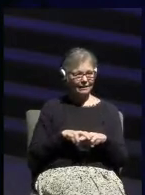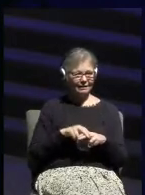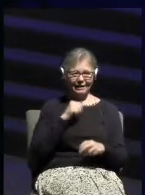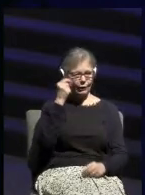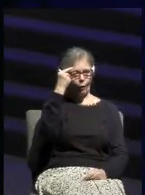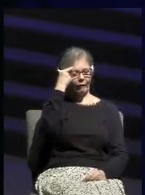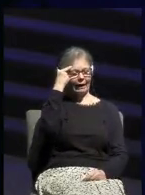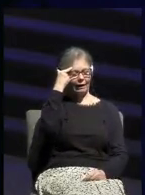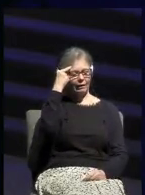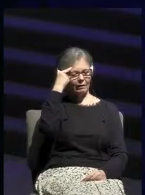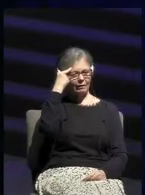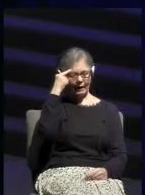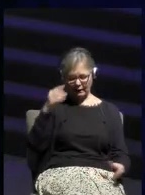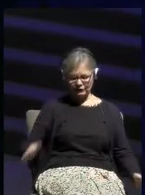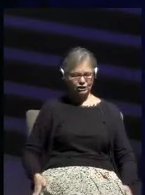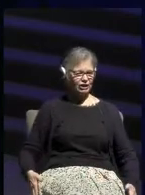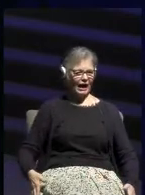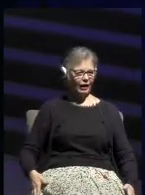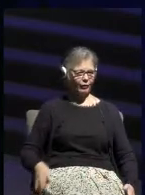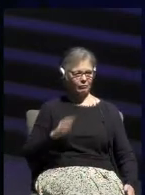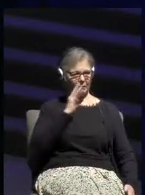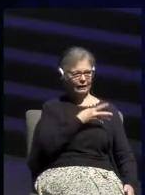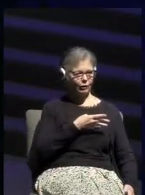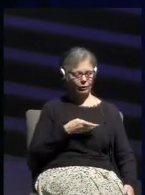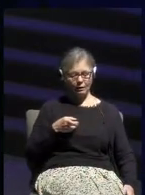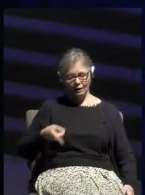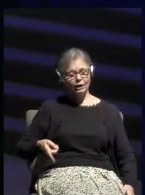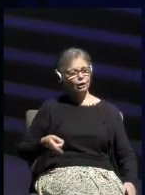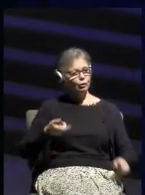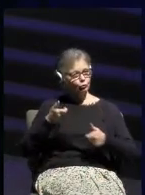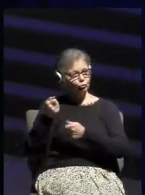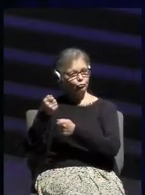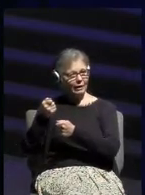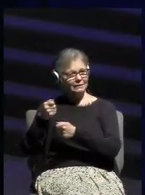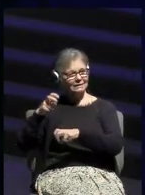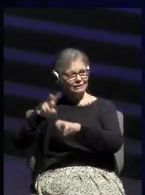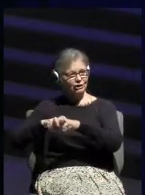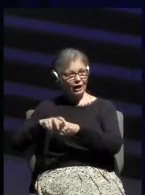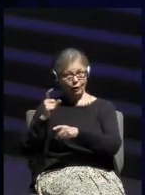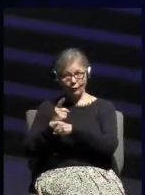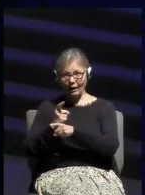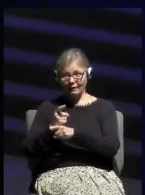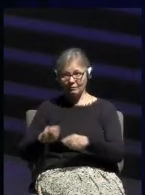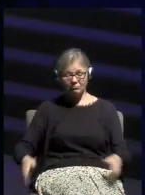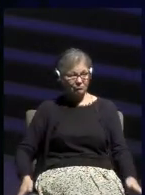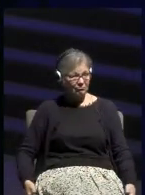about this. You don't even think about this. But you trust the chair.